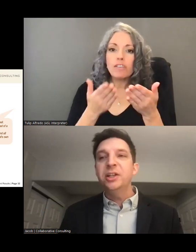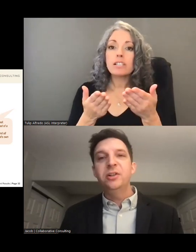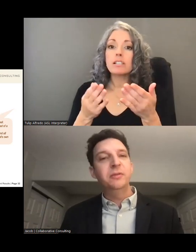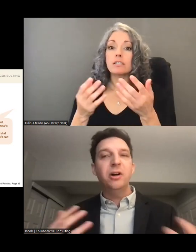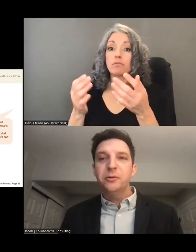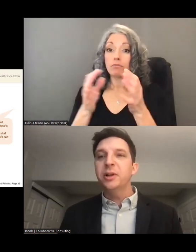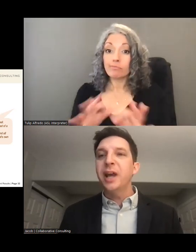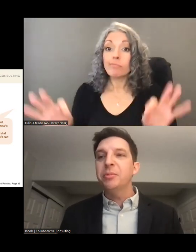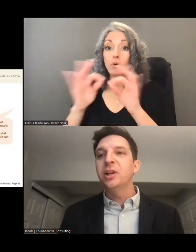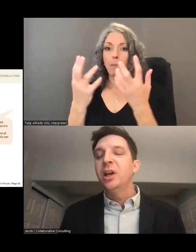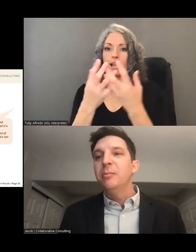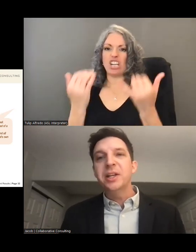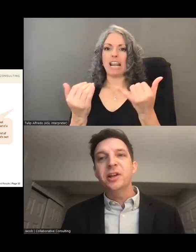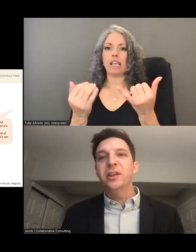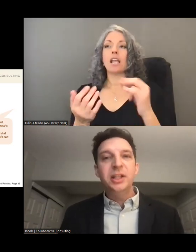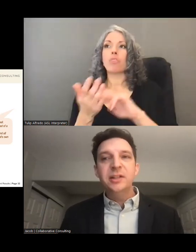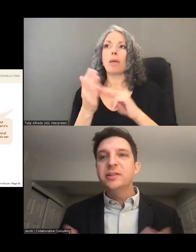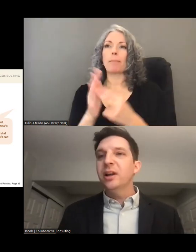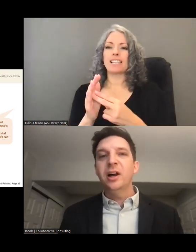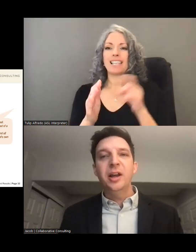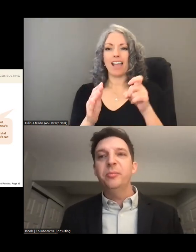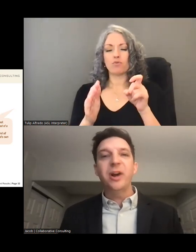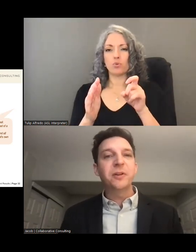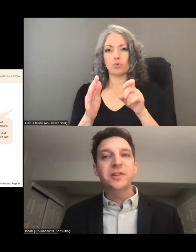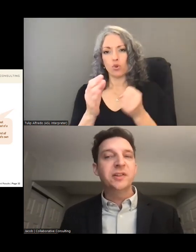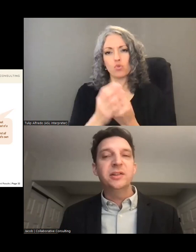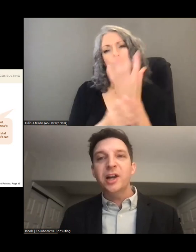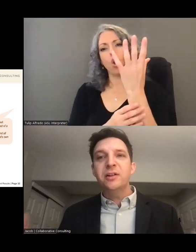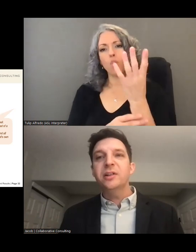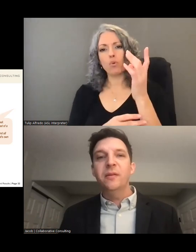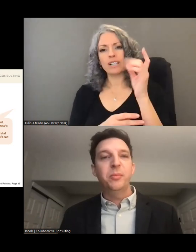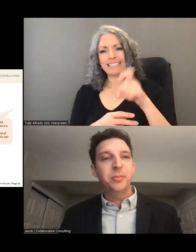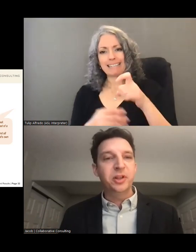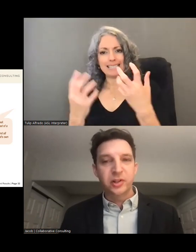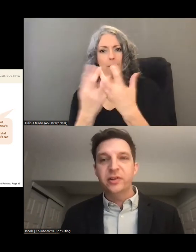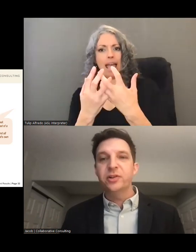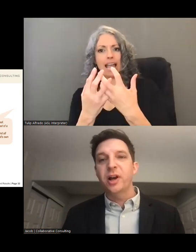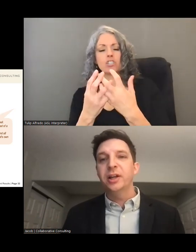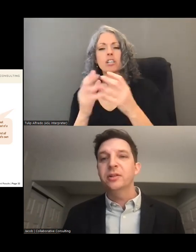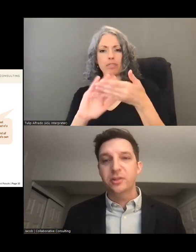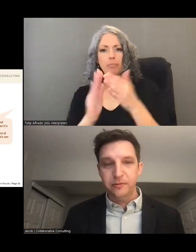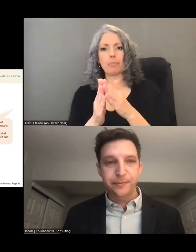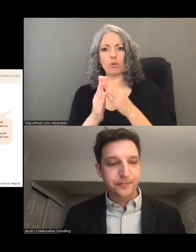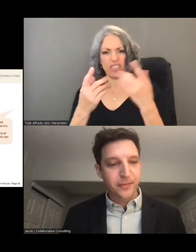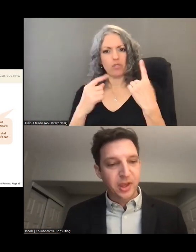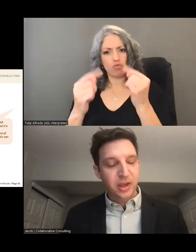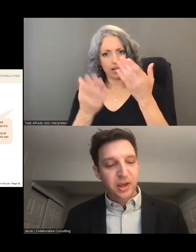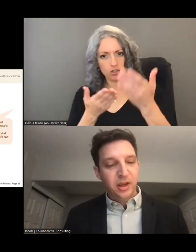they may need to evolve or adapt based on the needs and preferences and desires of the populations they're trying to